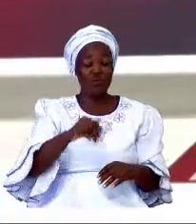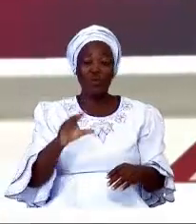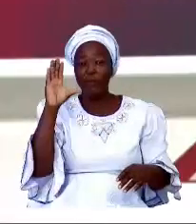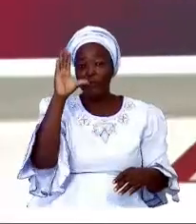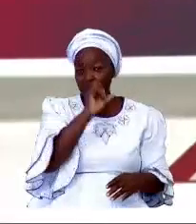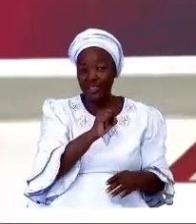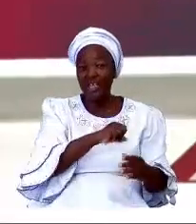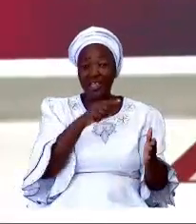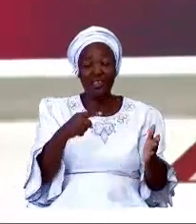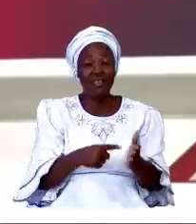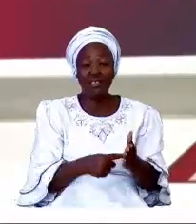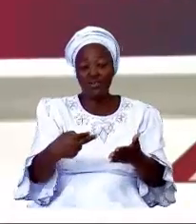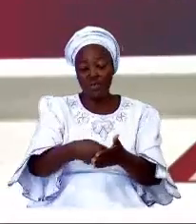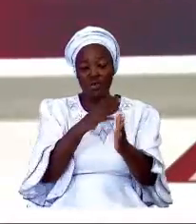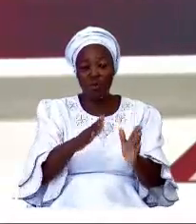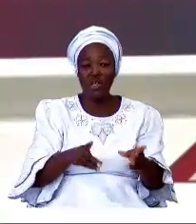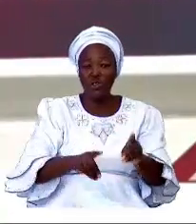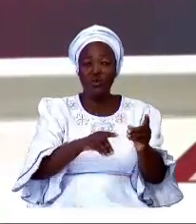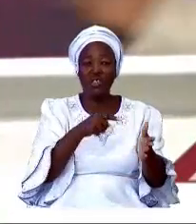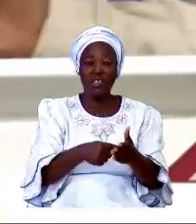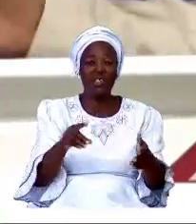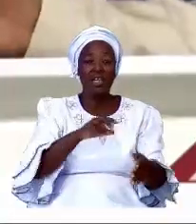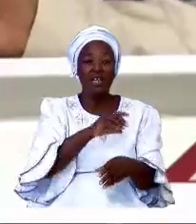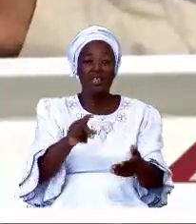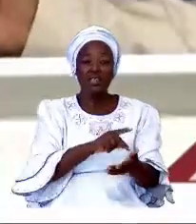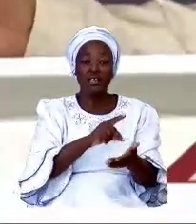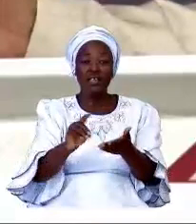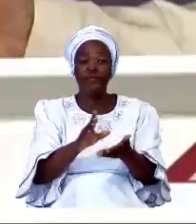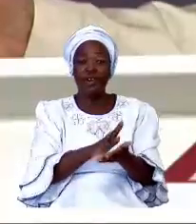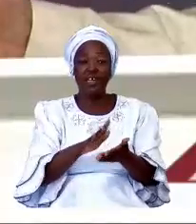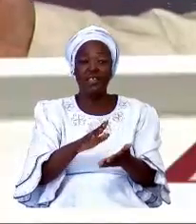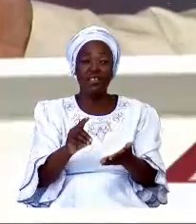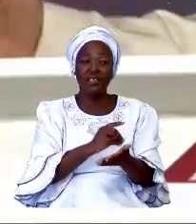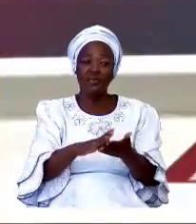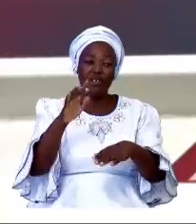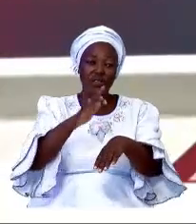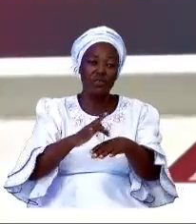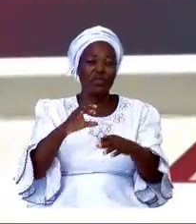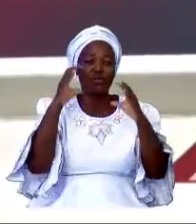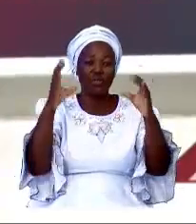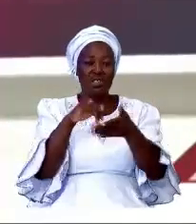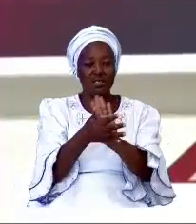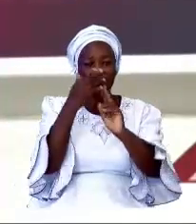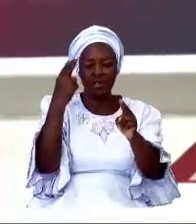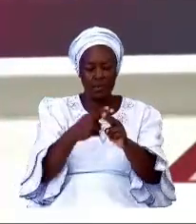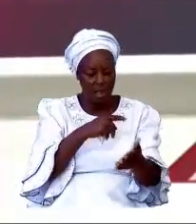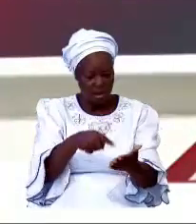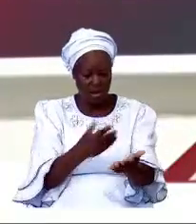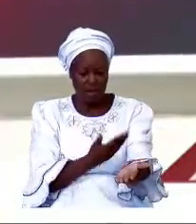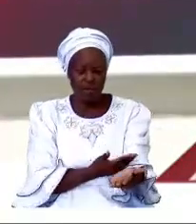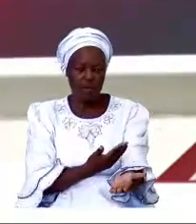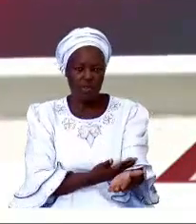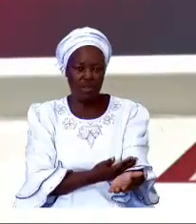will miss renewal during this Divine Touch Crusade in Jesus'